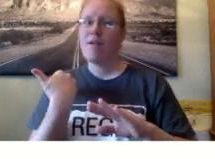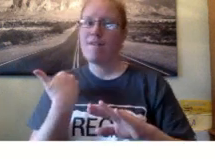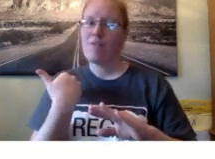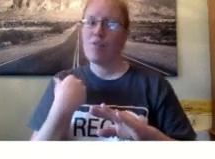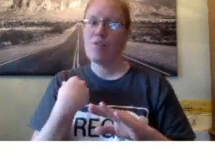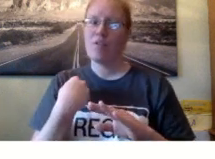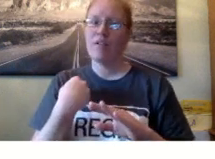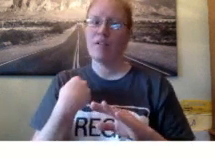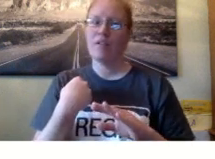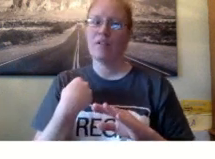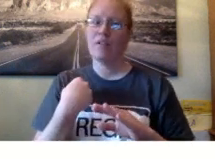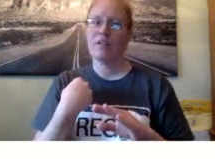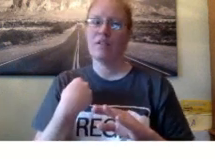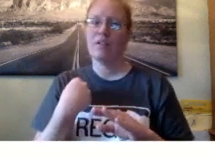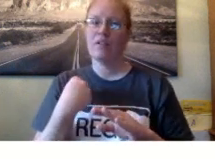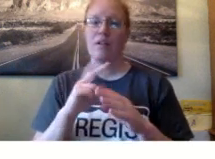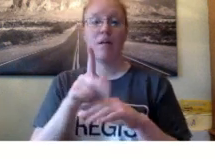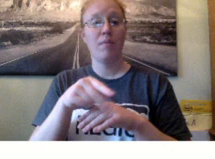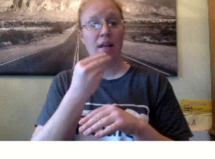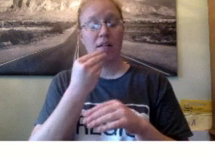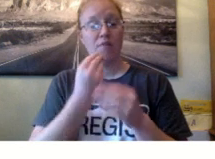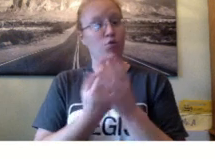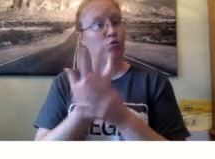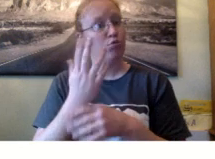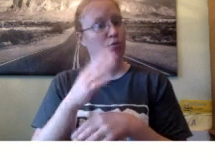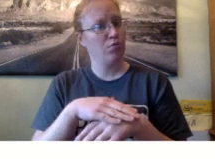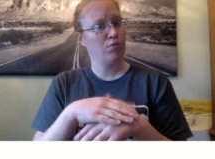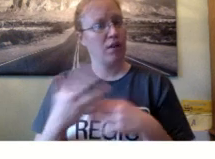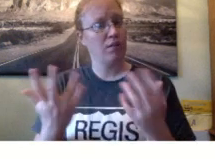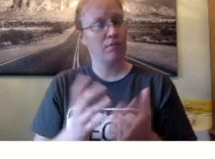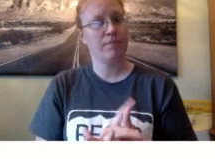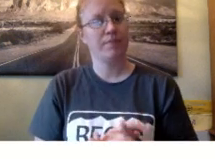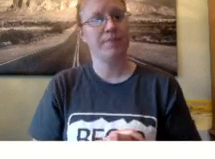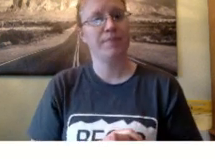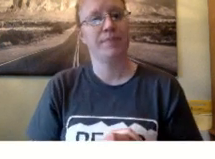or plants that food grows on?